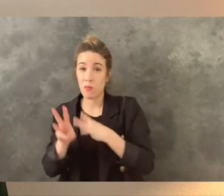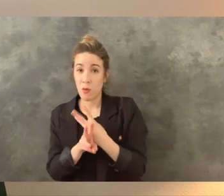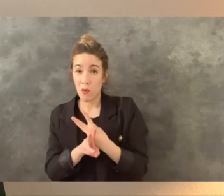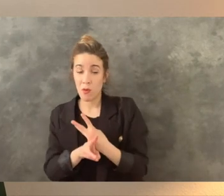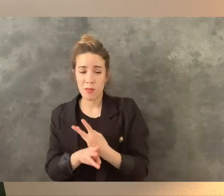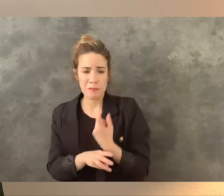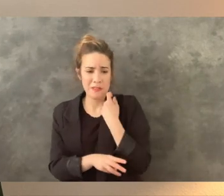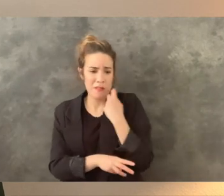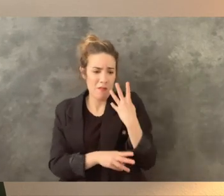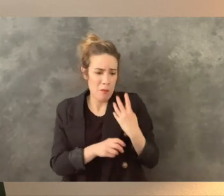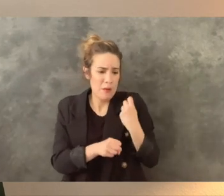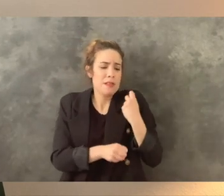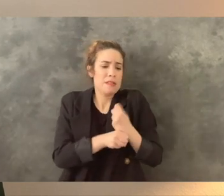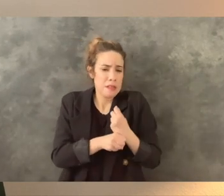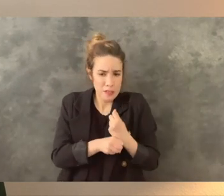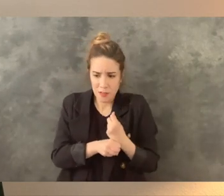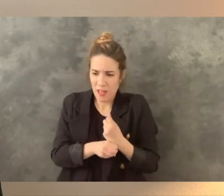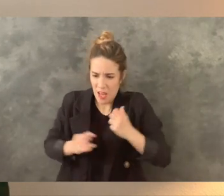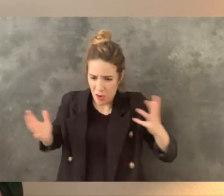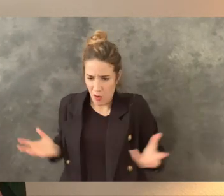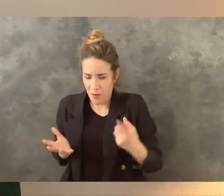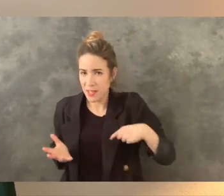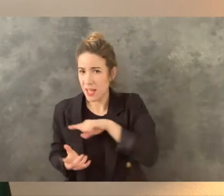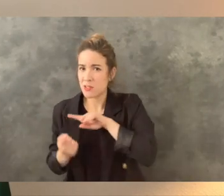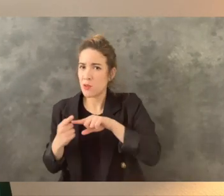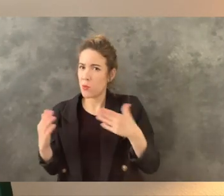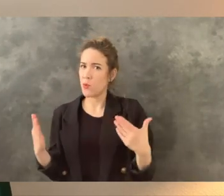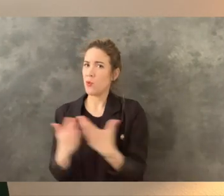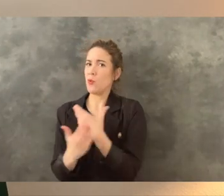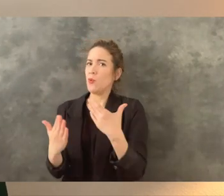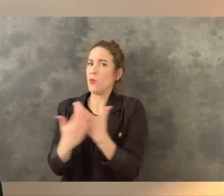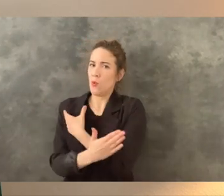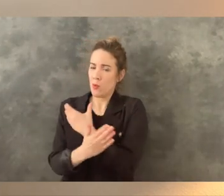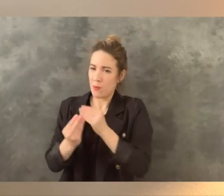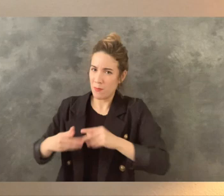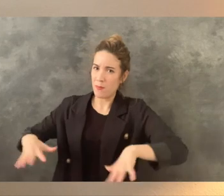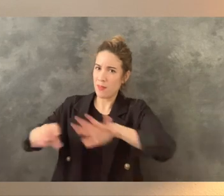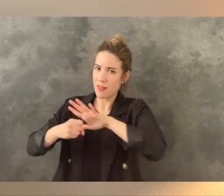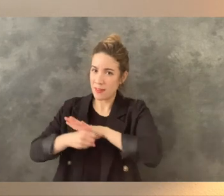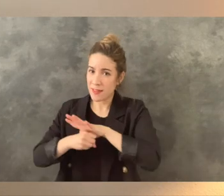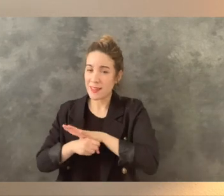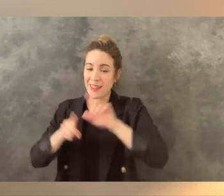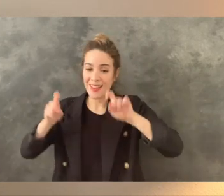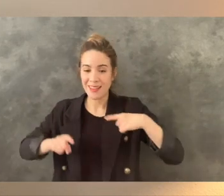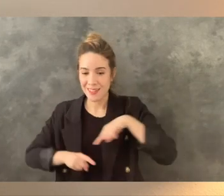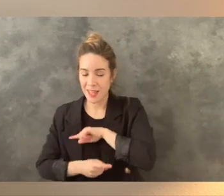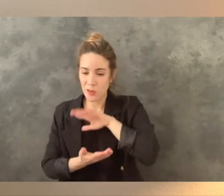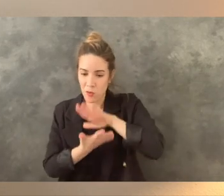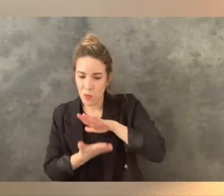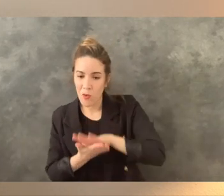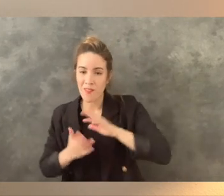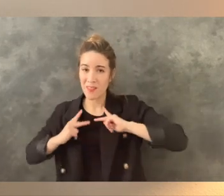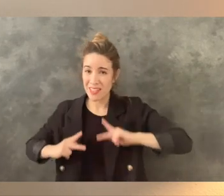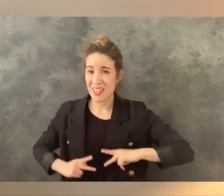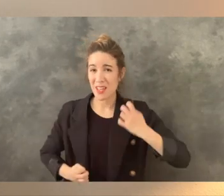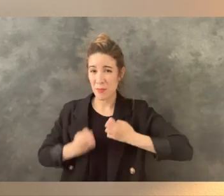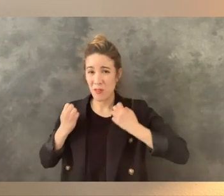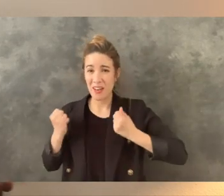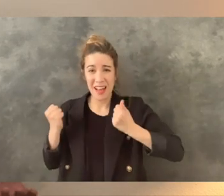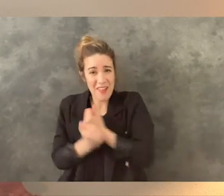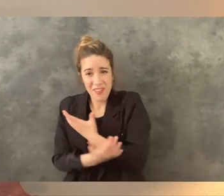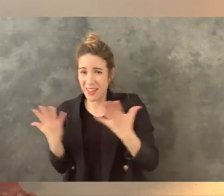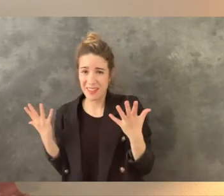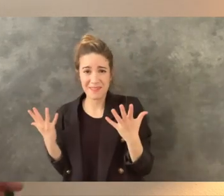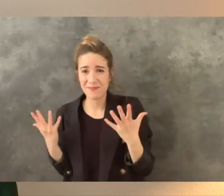The last 4 years pushed us to the edge, to a new frontier. It tested us academically, physically, mentally, emotionally,